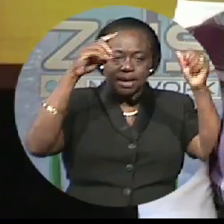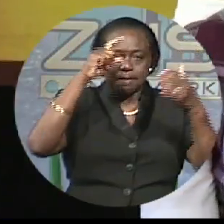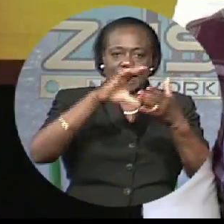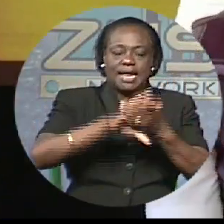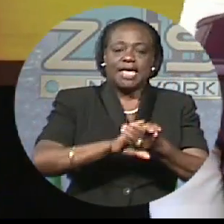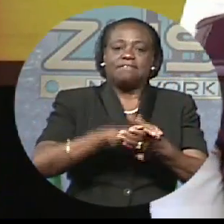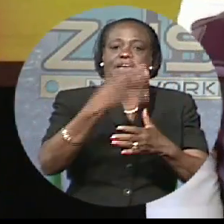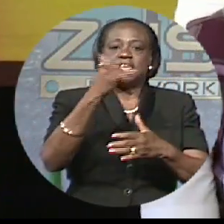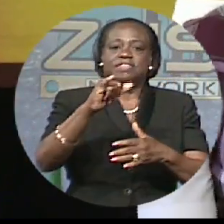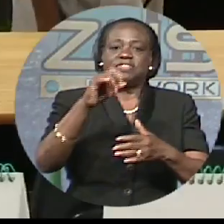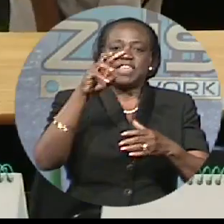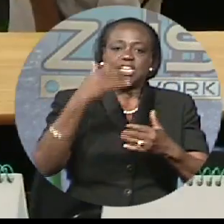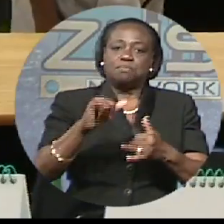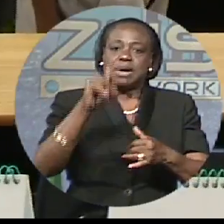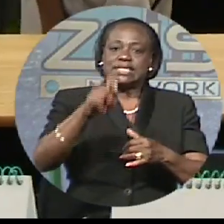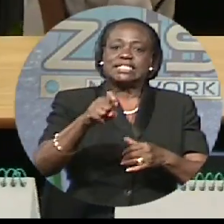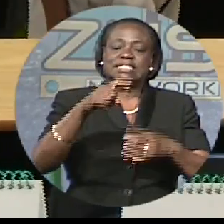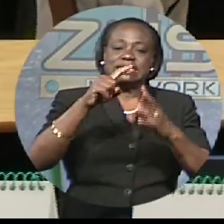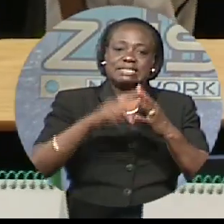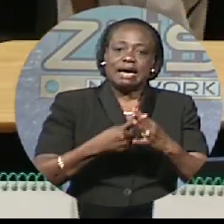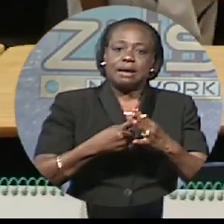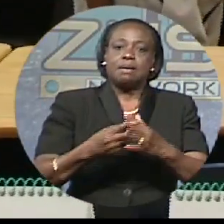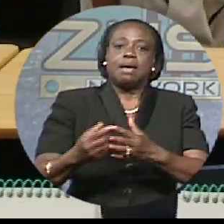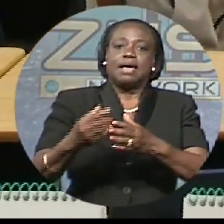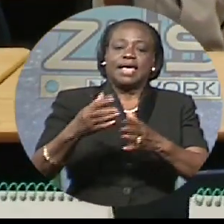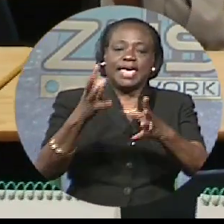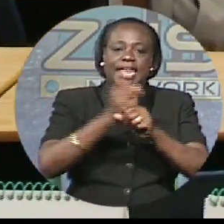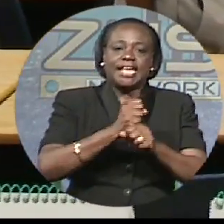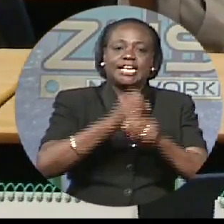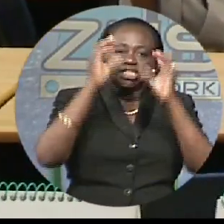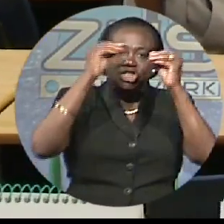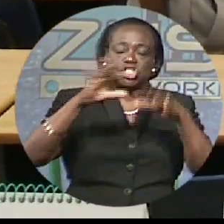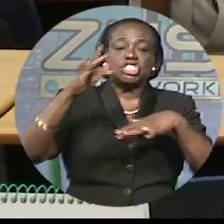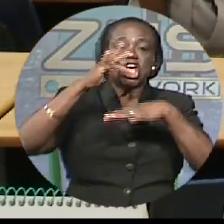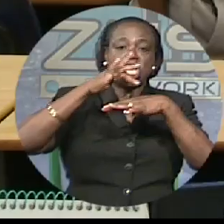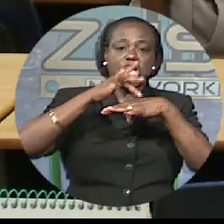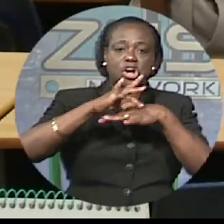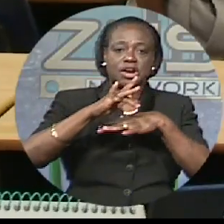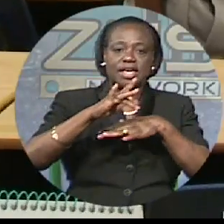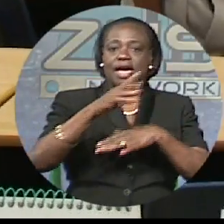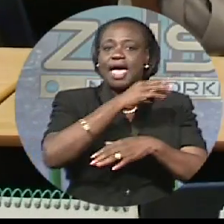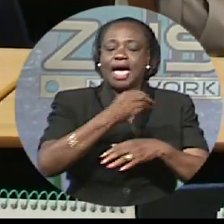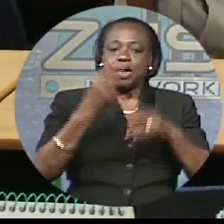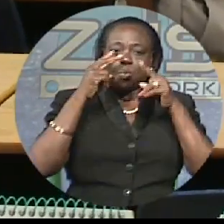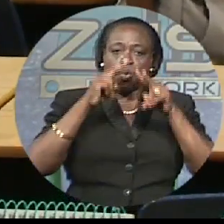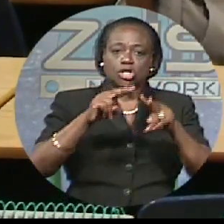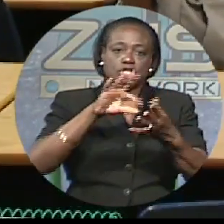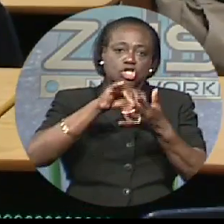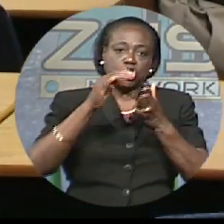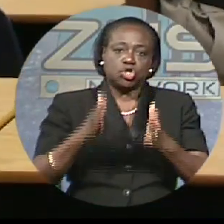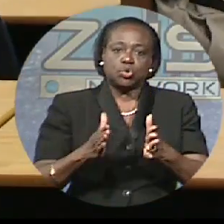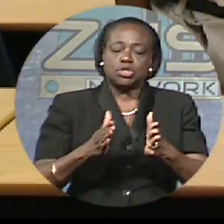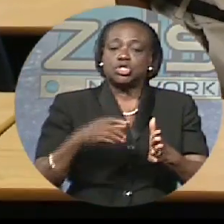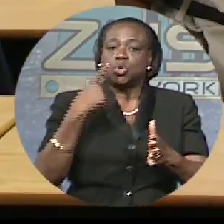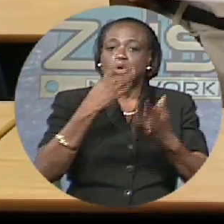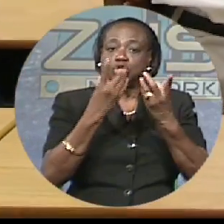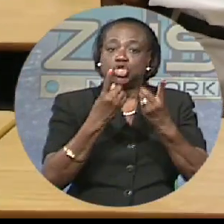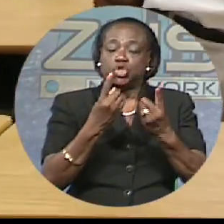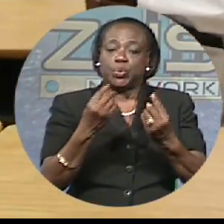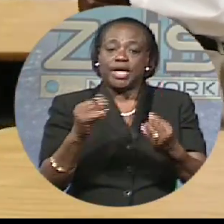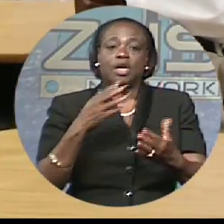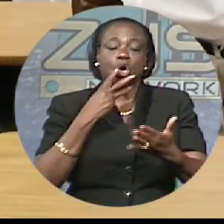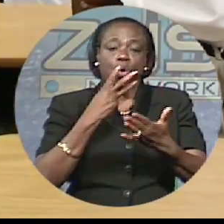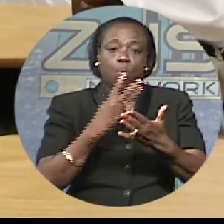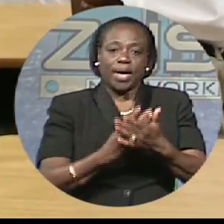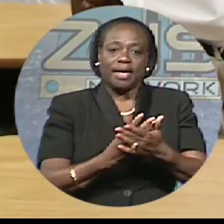start a recruitment exercise within the high school system by closely monitoring students who perform exceptionally well in core subject areas and